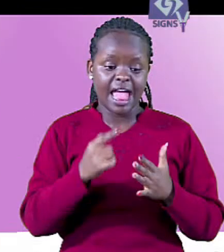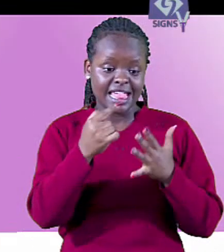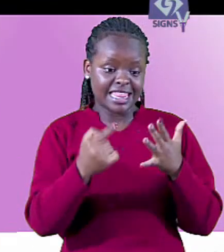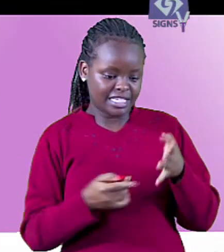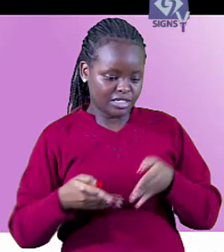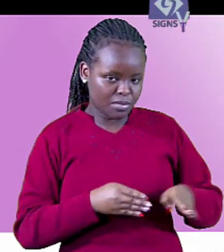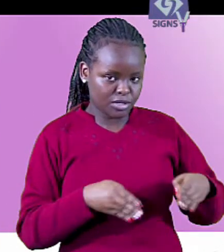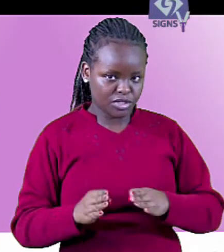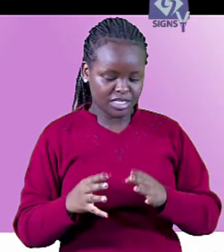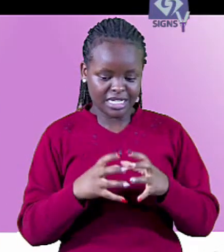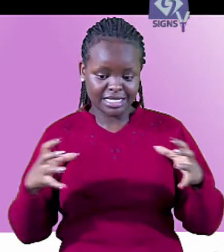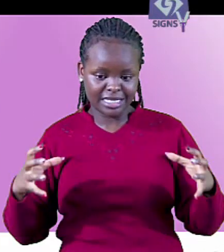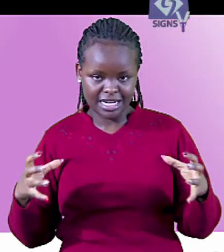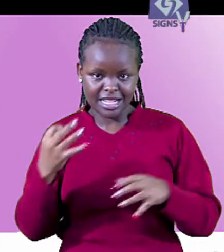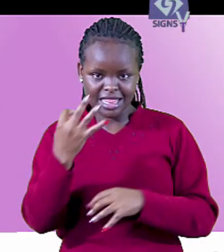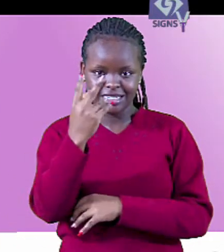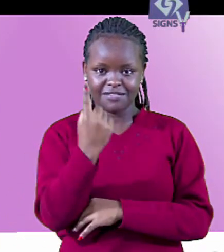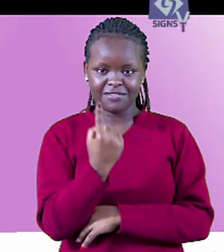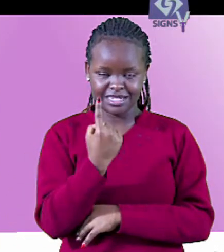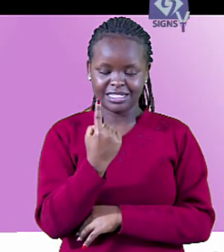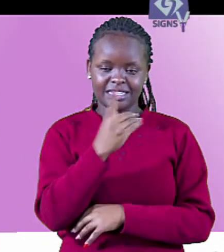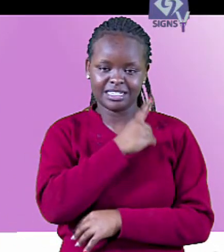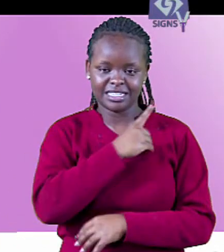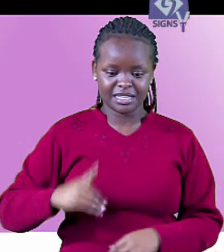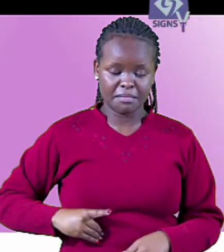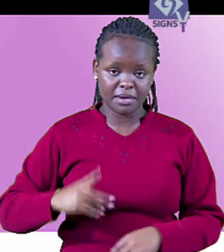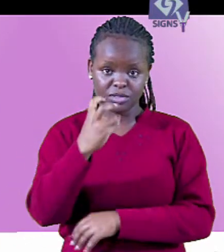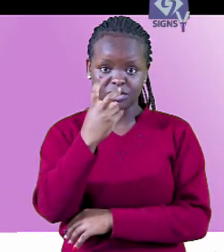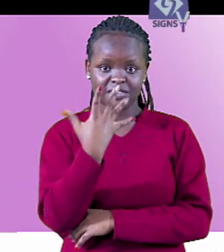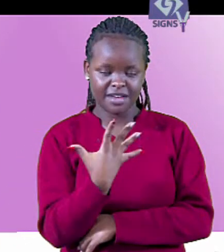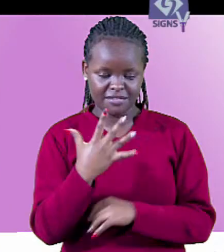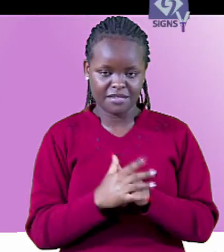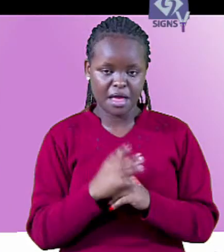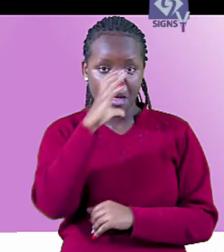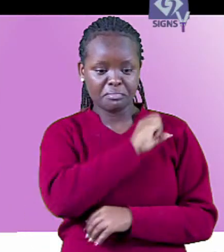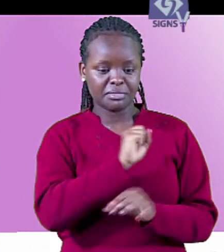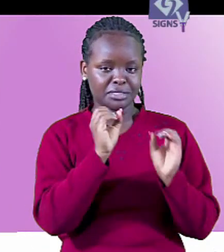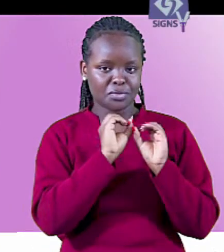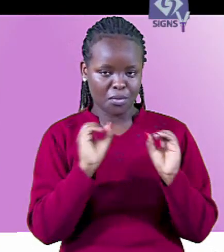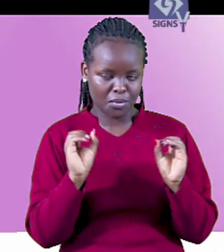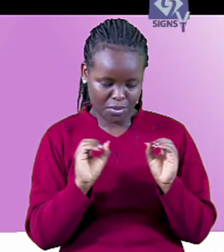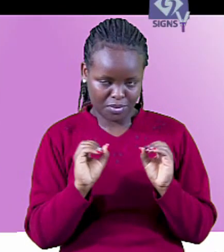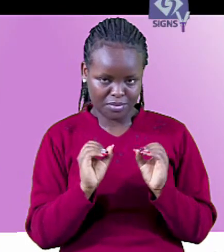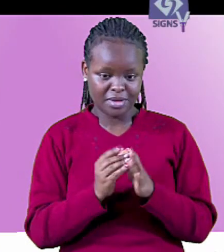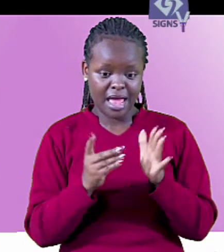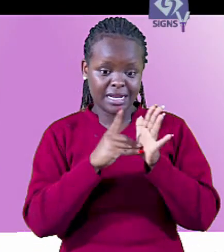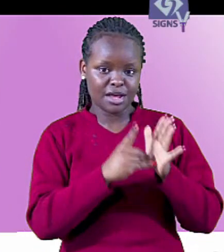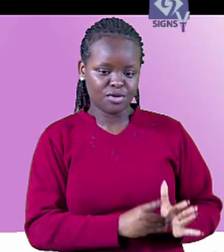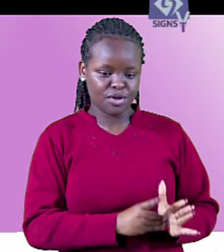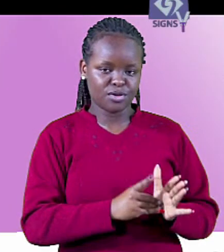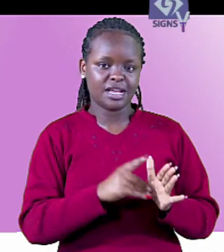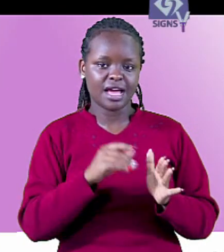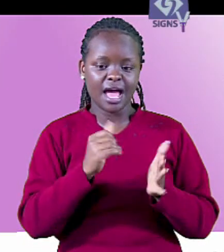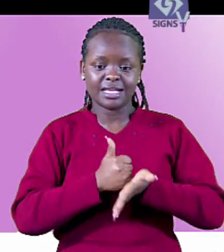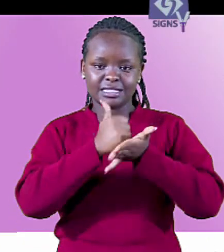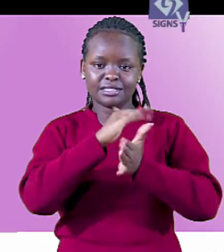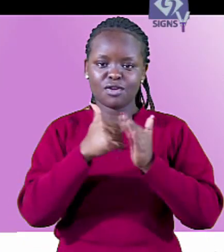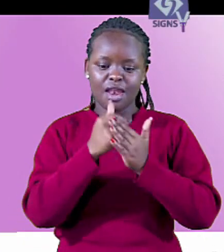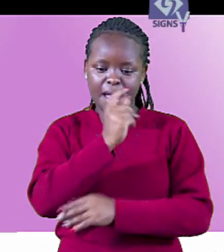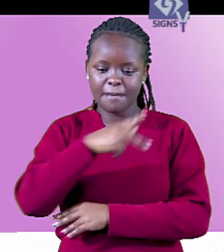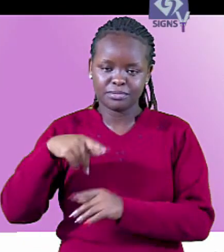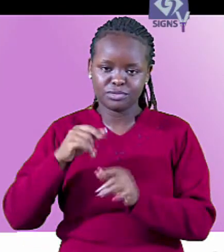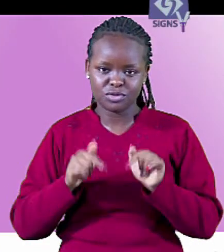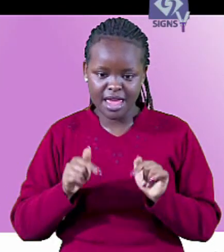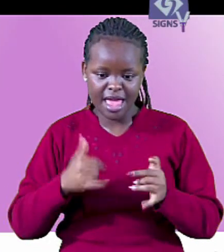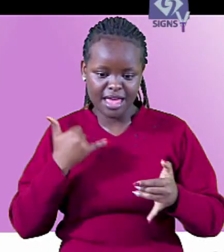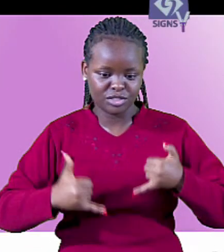Hospital. This opportunity is extended up to 31st December 2025. Don't miss out. Download the Assistol